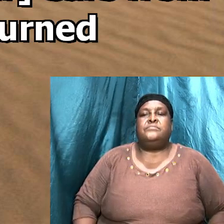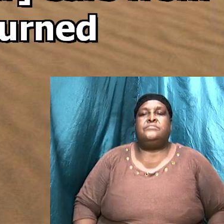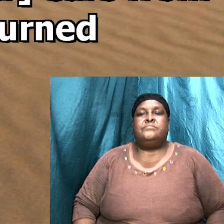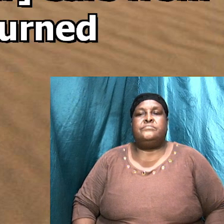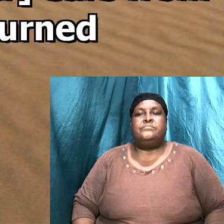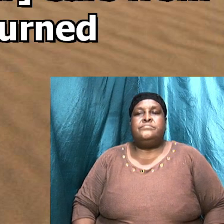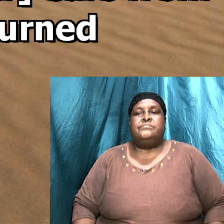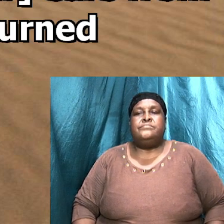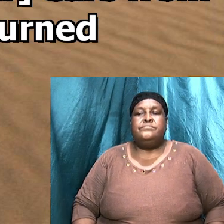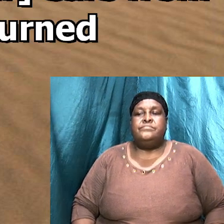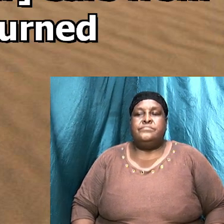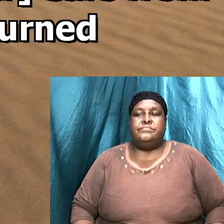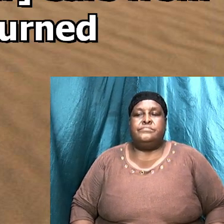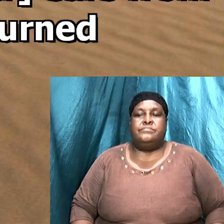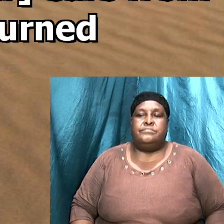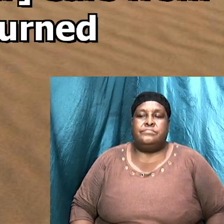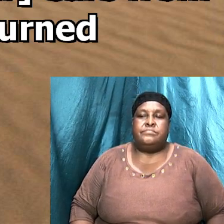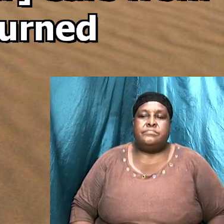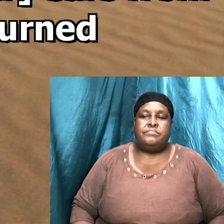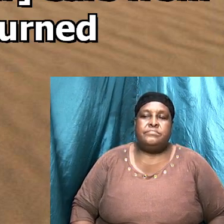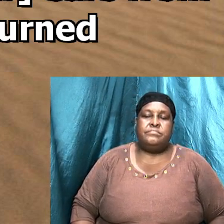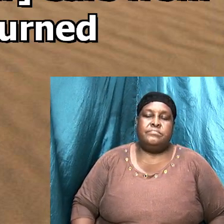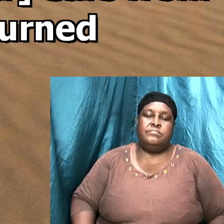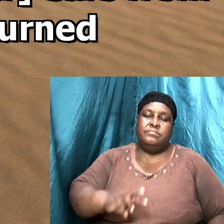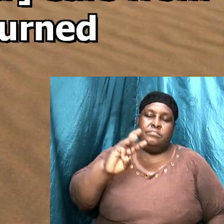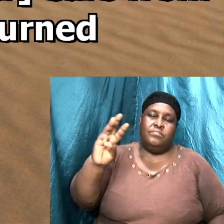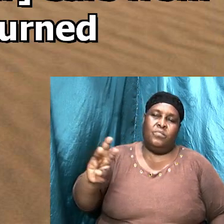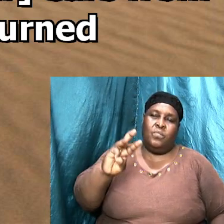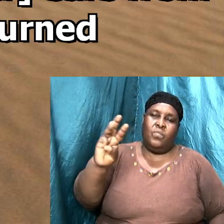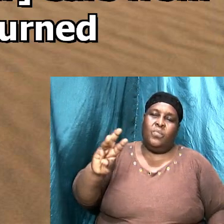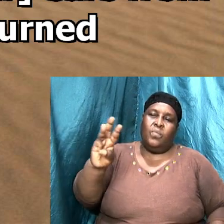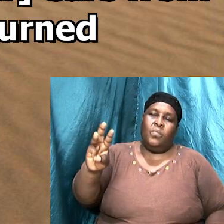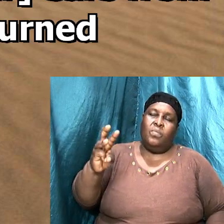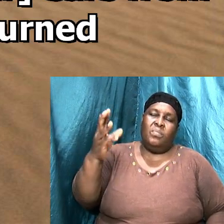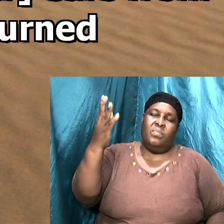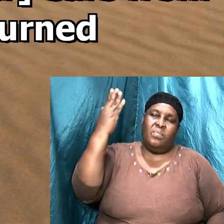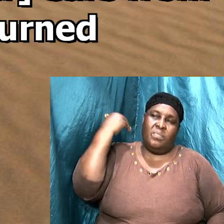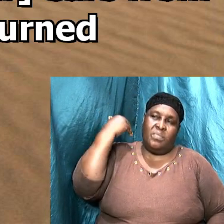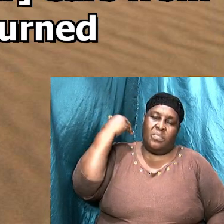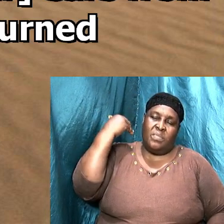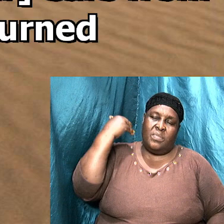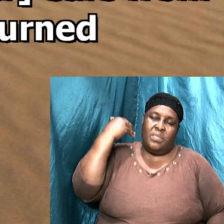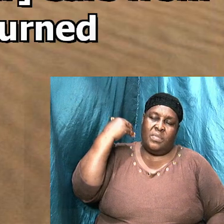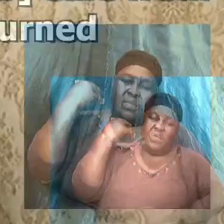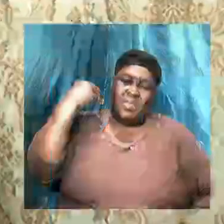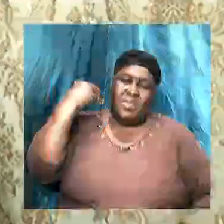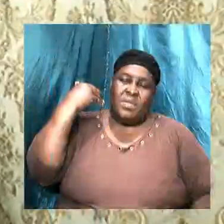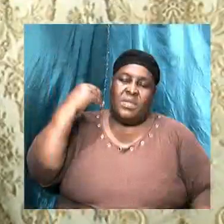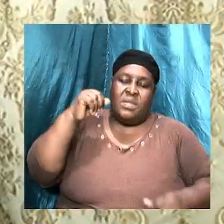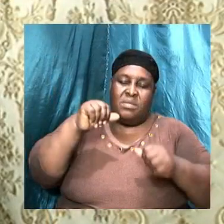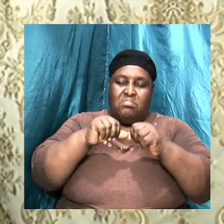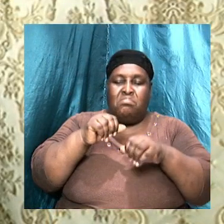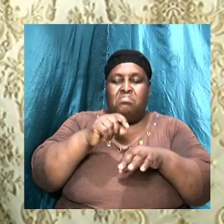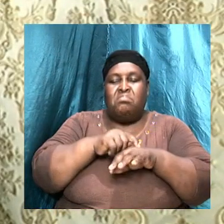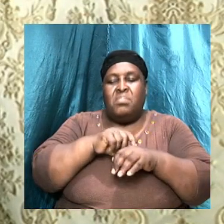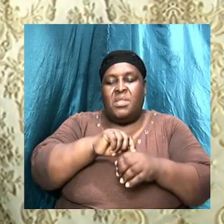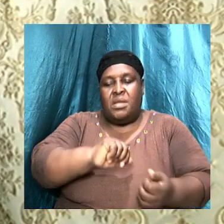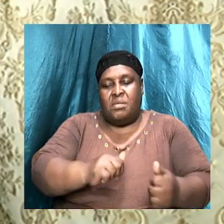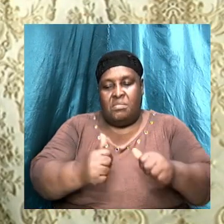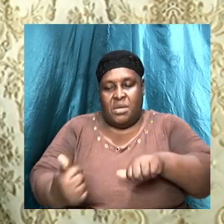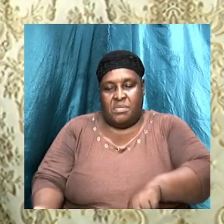Amen. So, last week, we spent some time and we looked at baptism